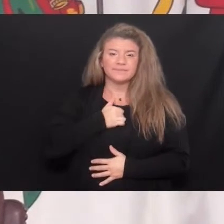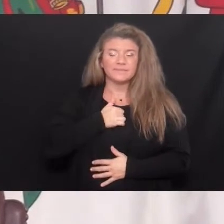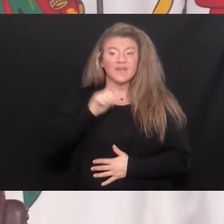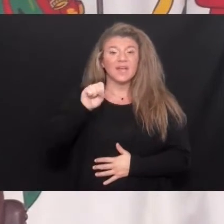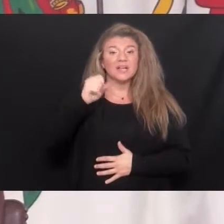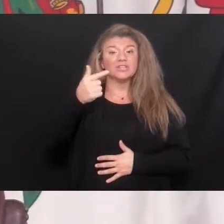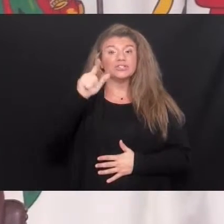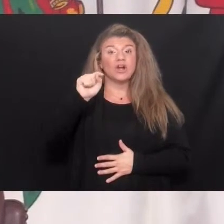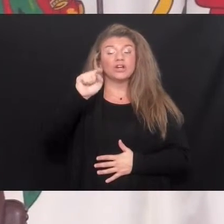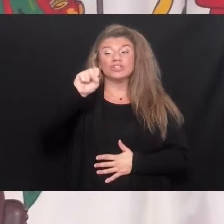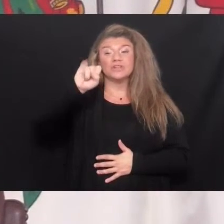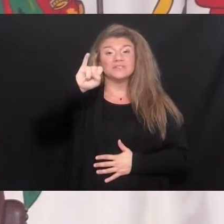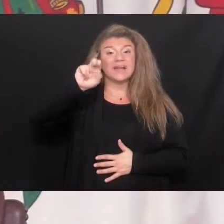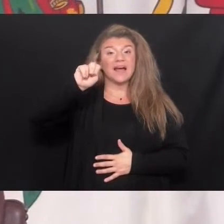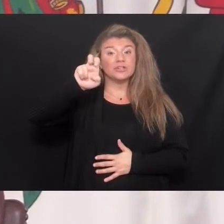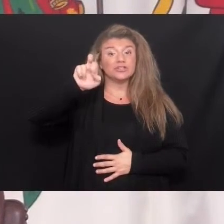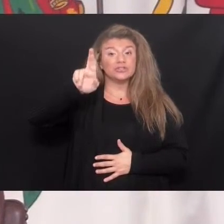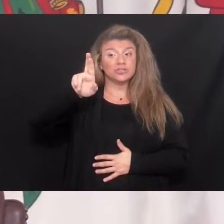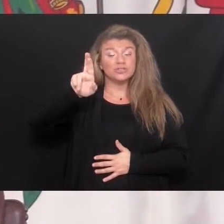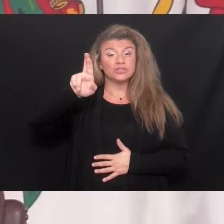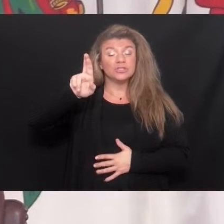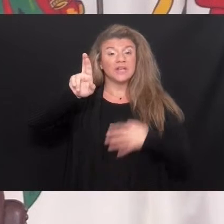Sergeant Siner was